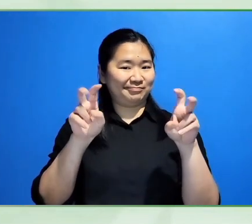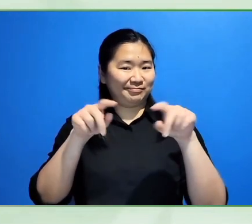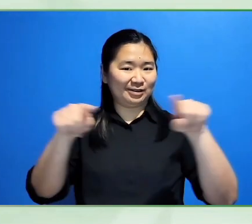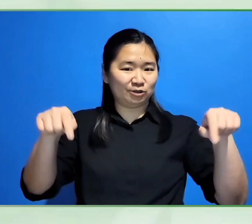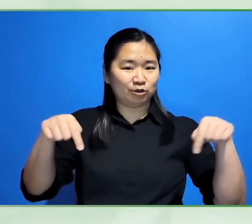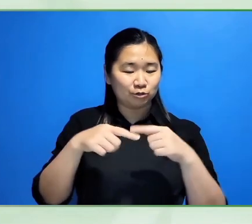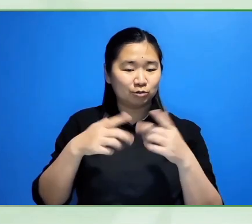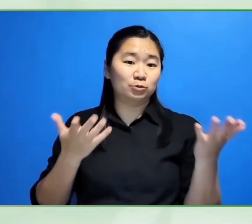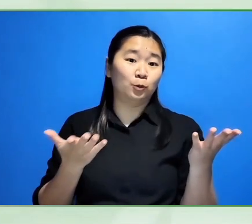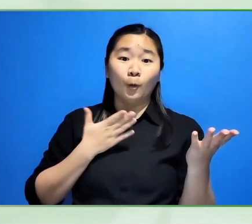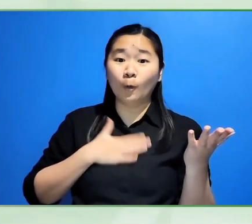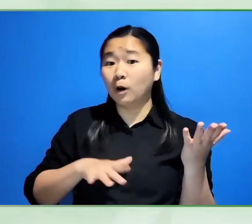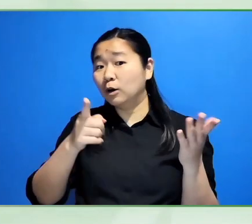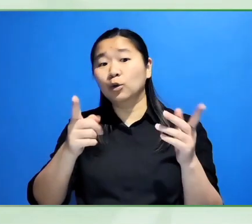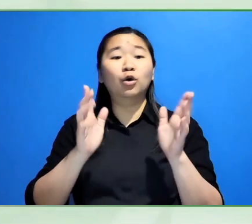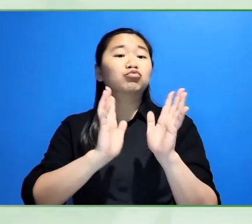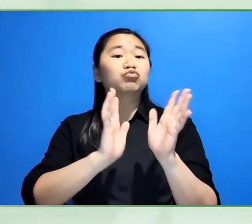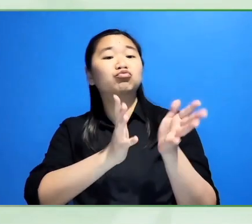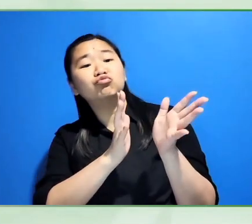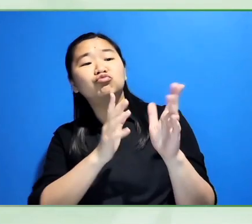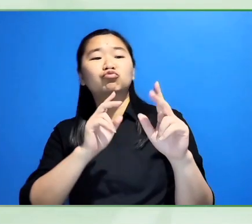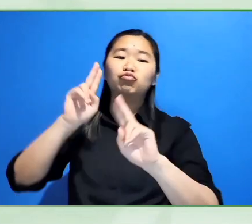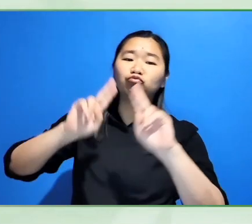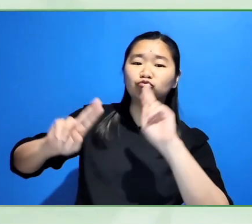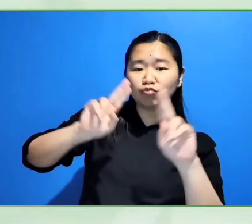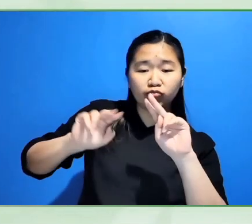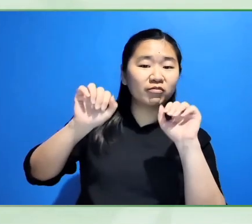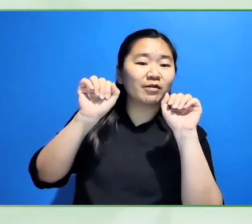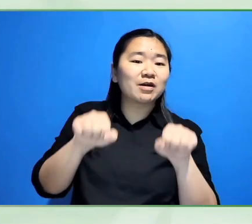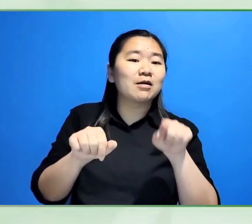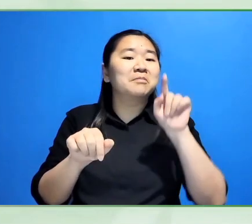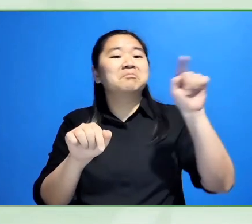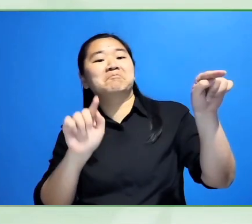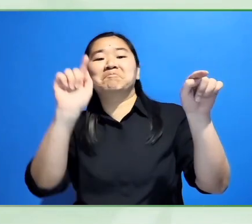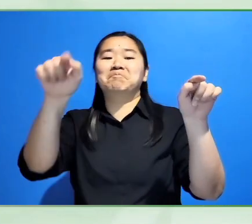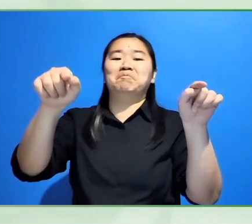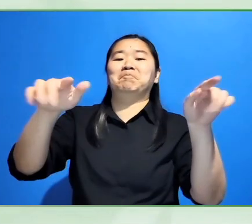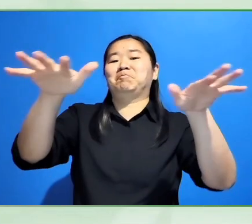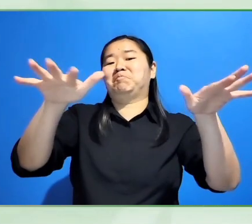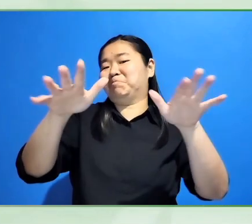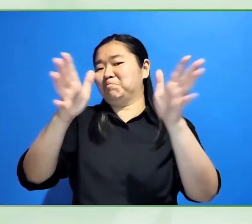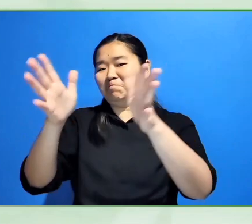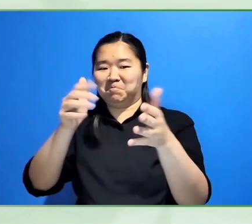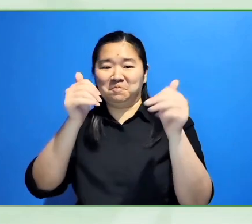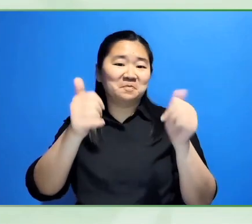not interested in this one, which I can hardly imagine because it is a very interesting session actually.